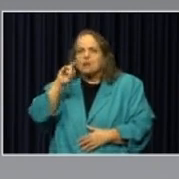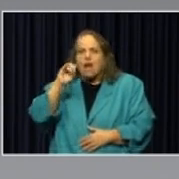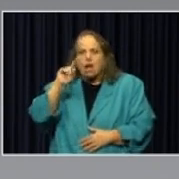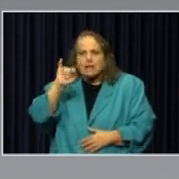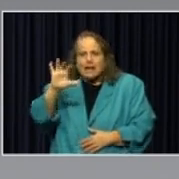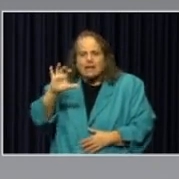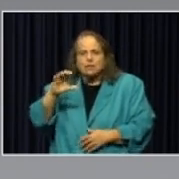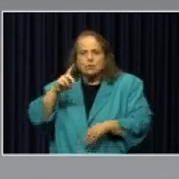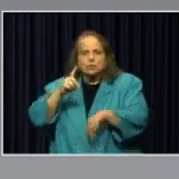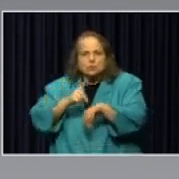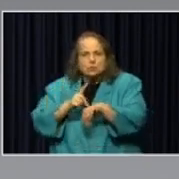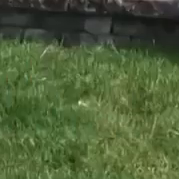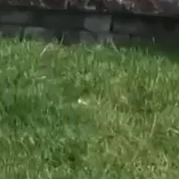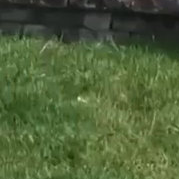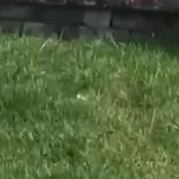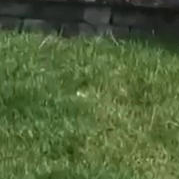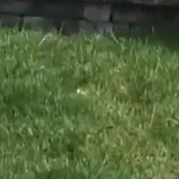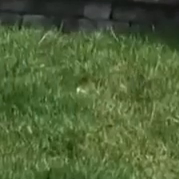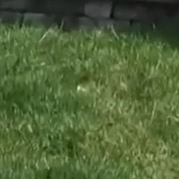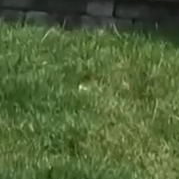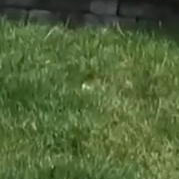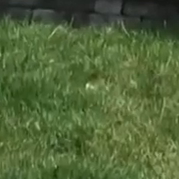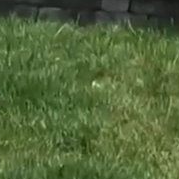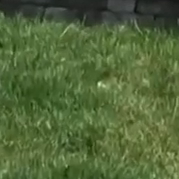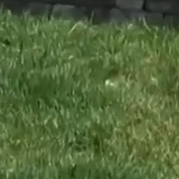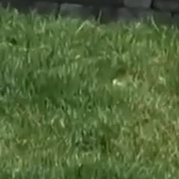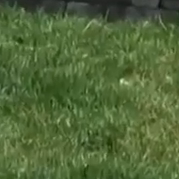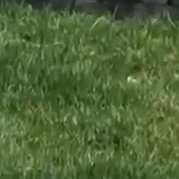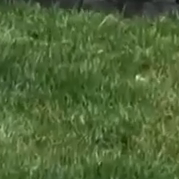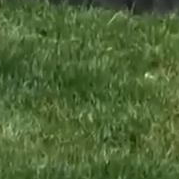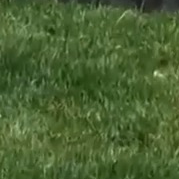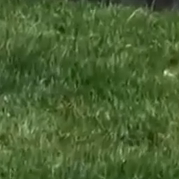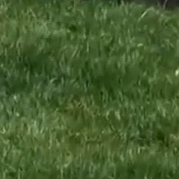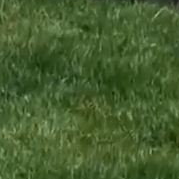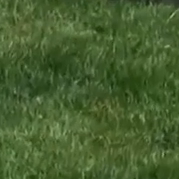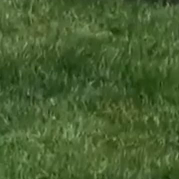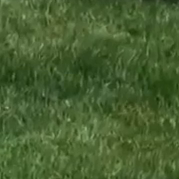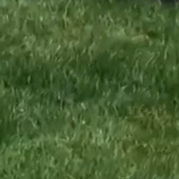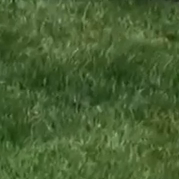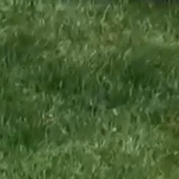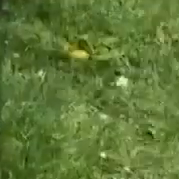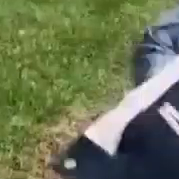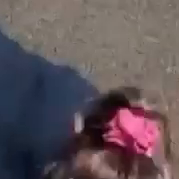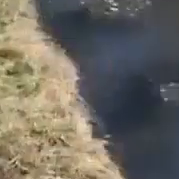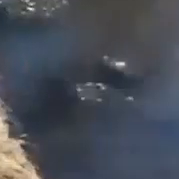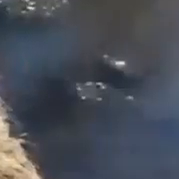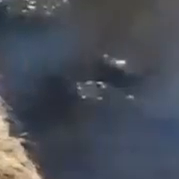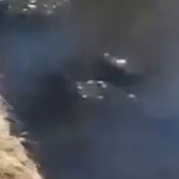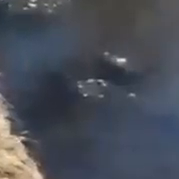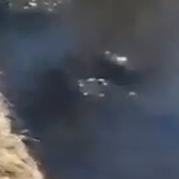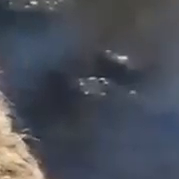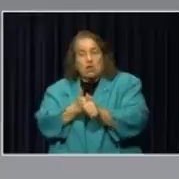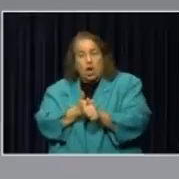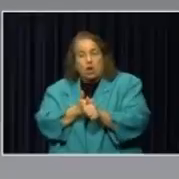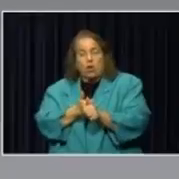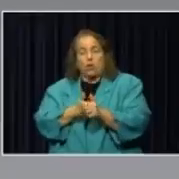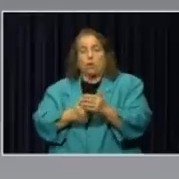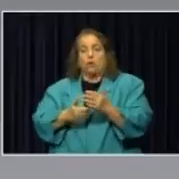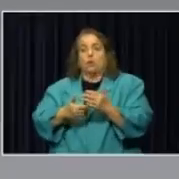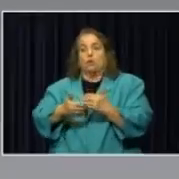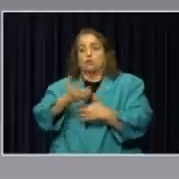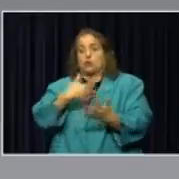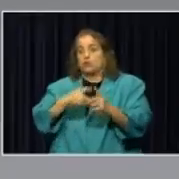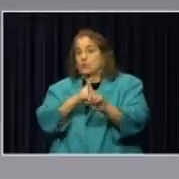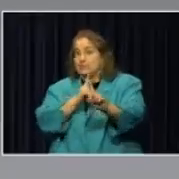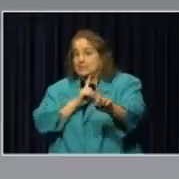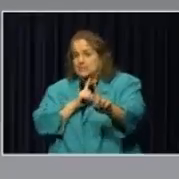part of passing the test of humanity, to strictly follow the guidelines and the social distancing that's out there, look at